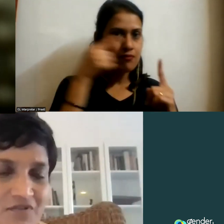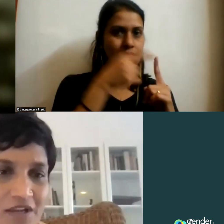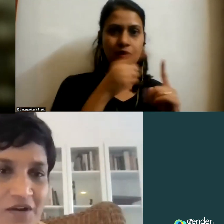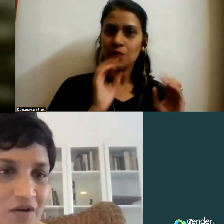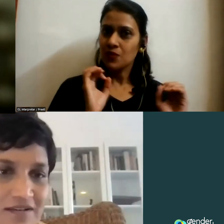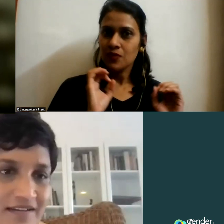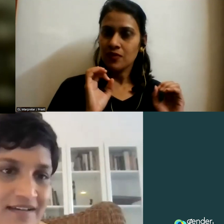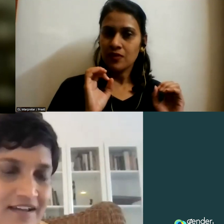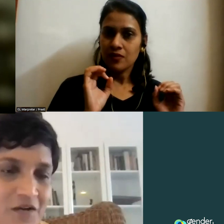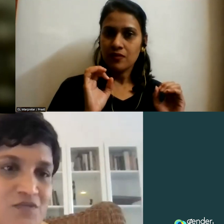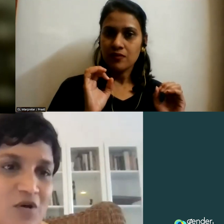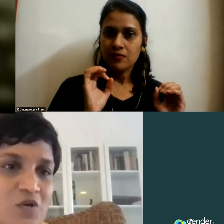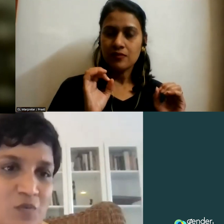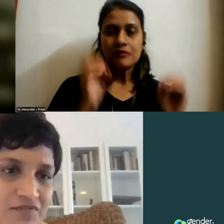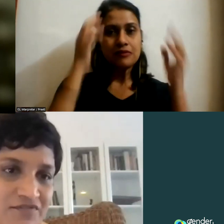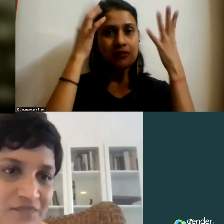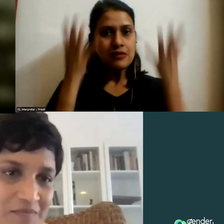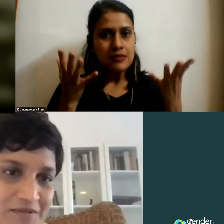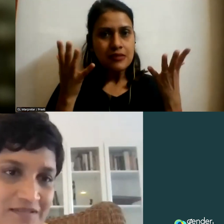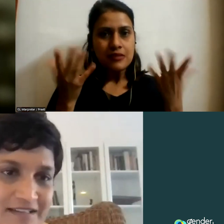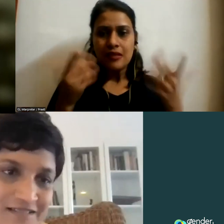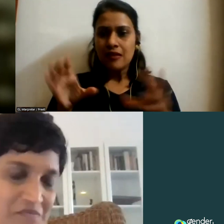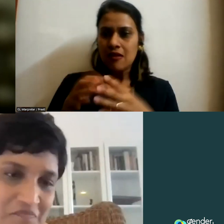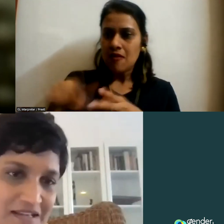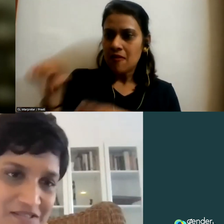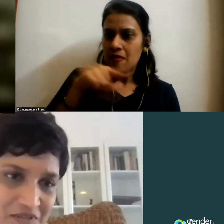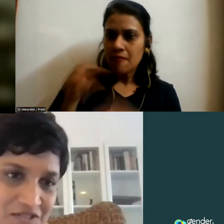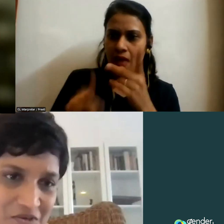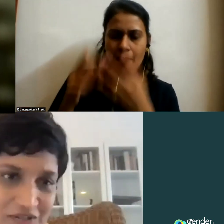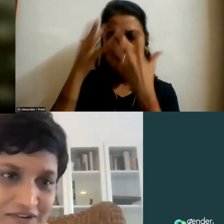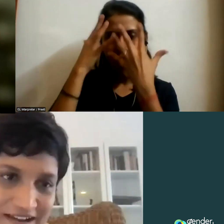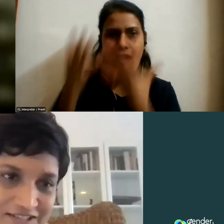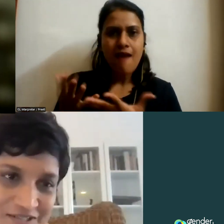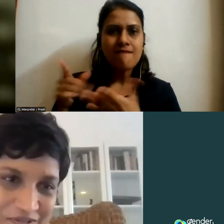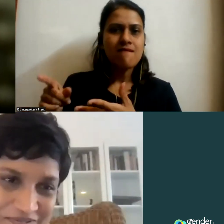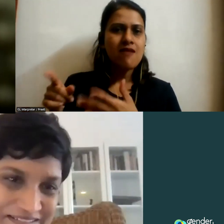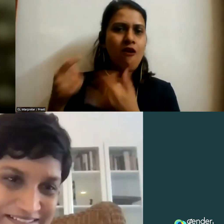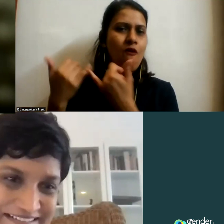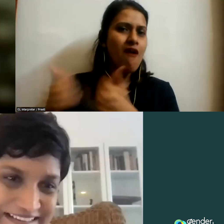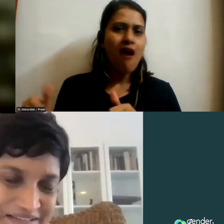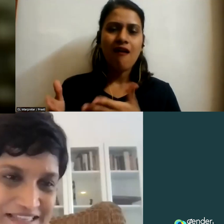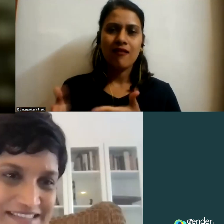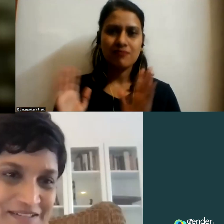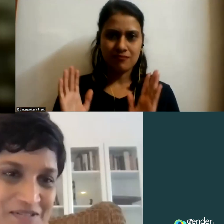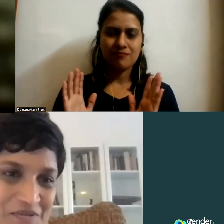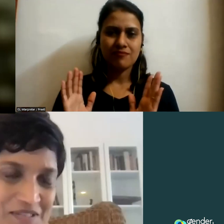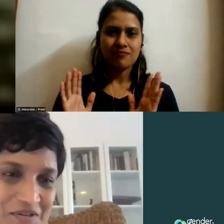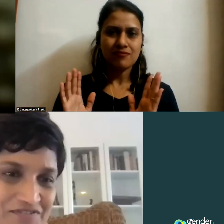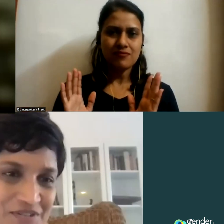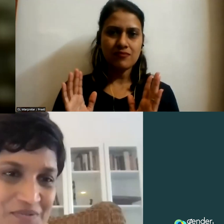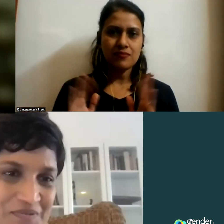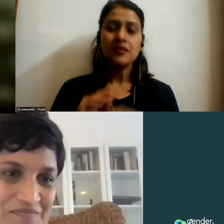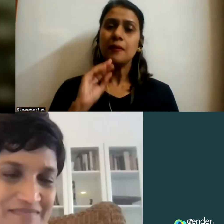burden falling on, a small group of people, we're just going to crash. So the best thing to do is